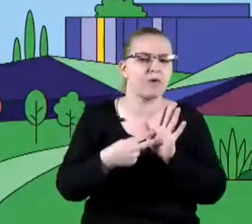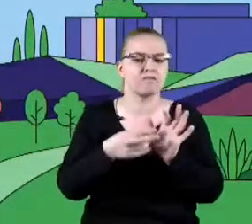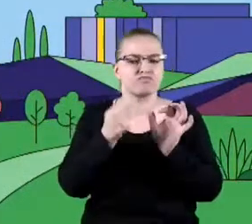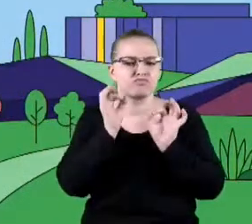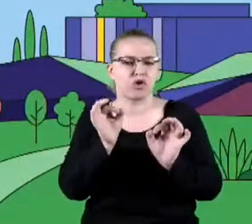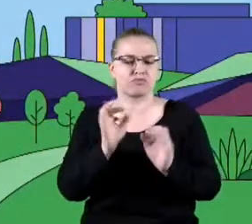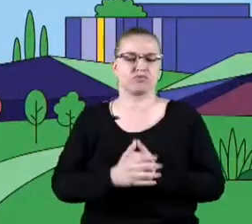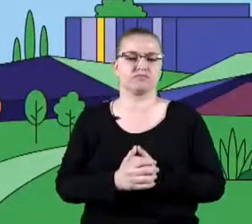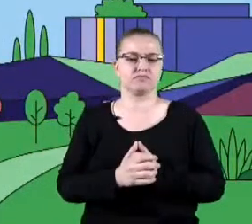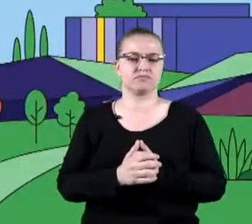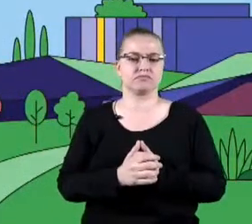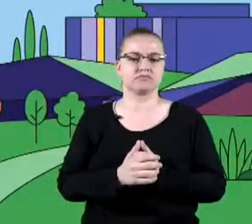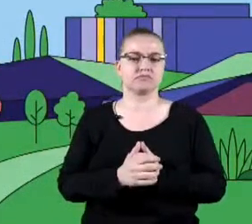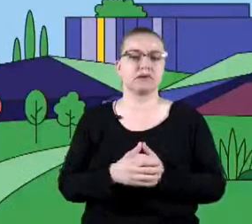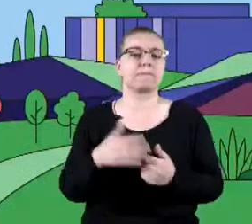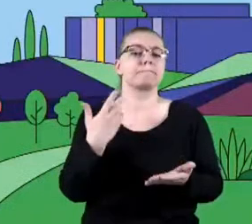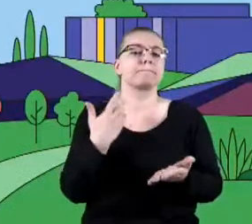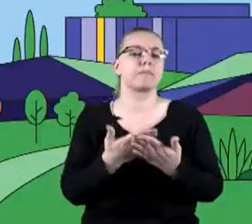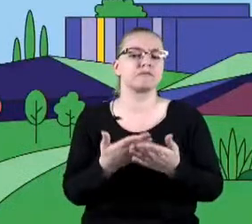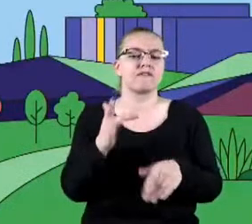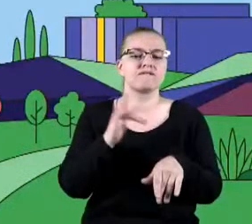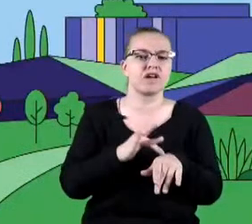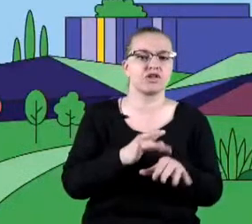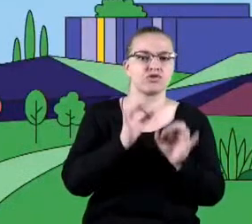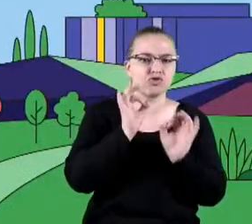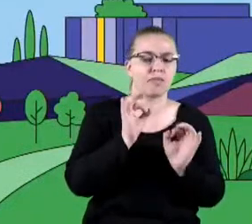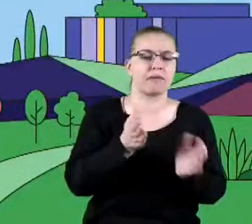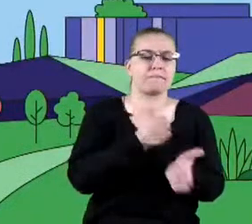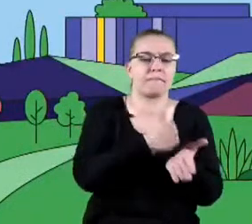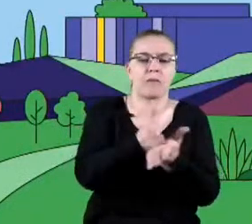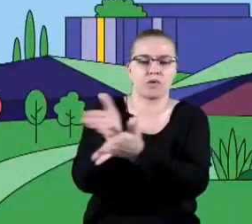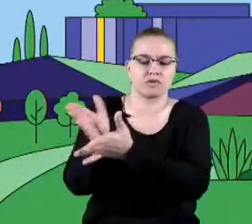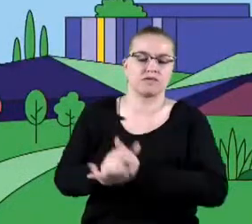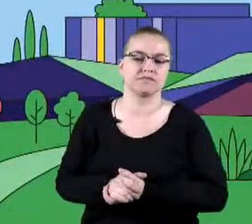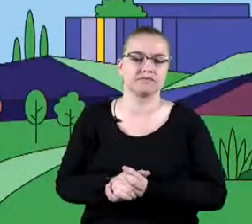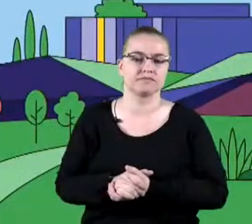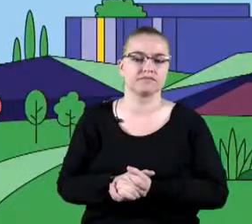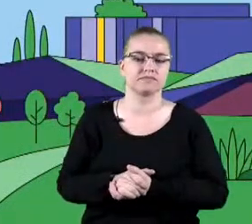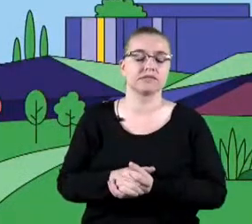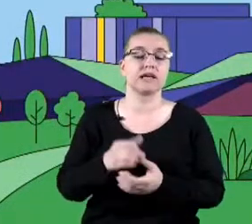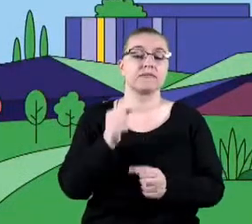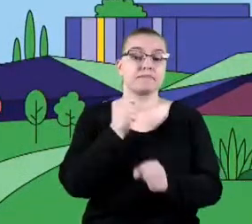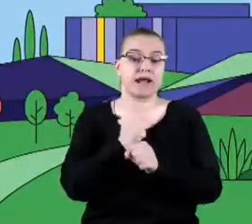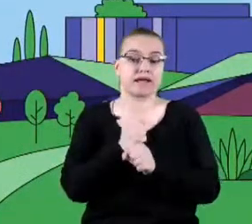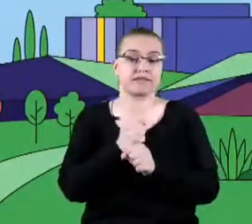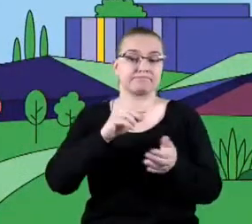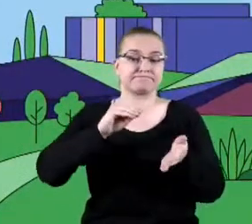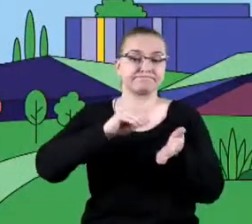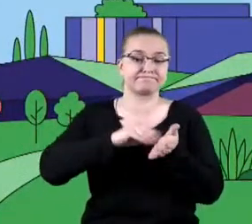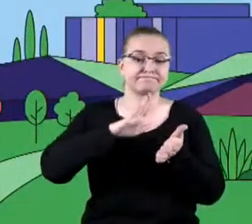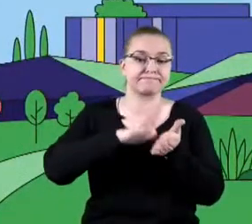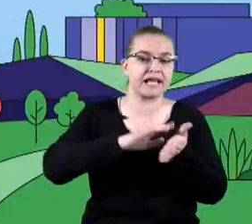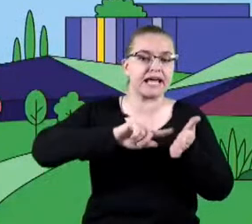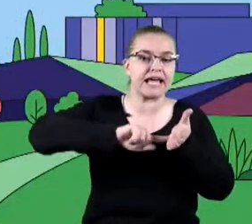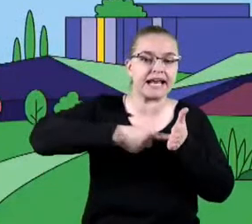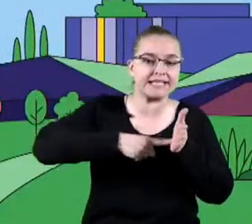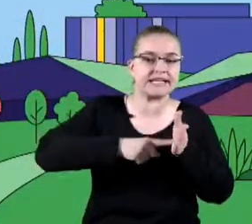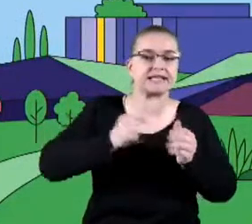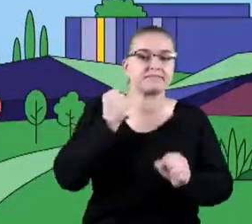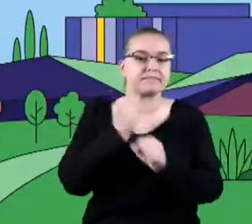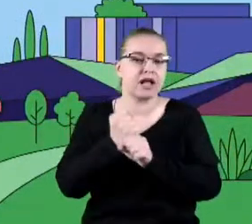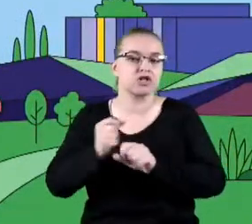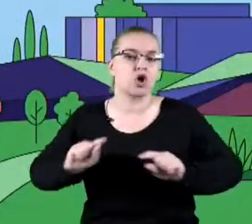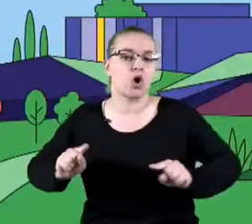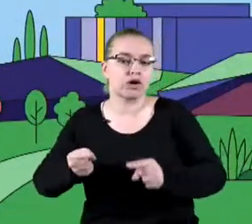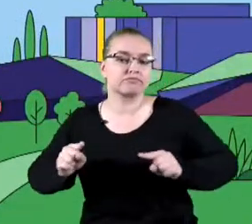the job of registering all these organizations and providing information as to where the